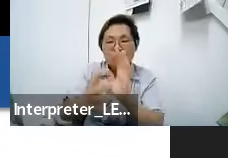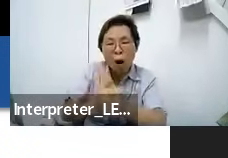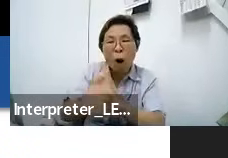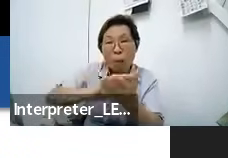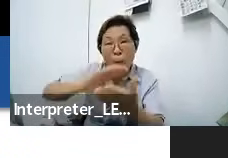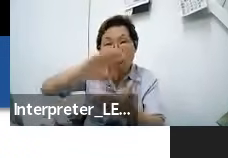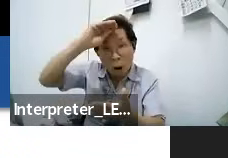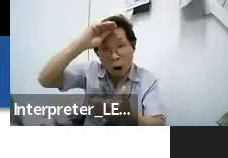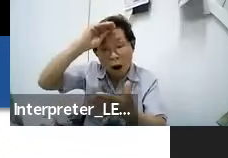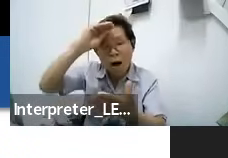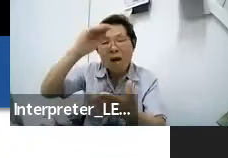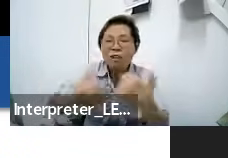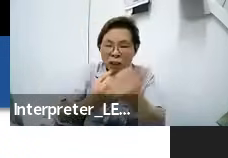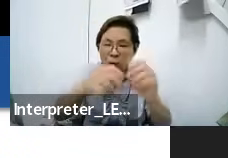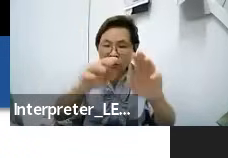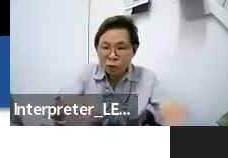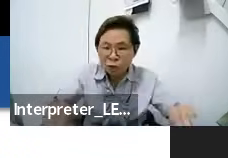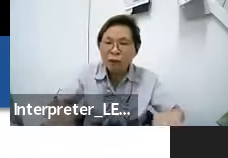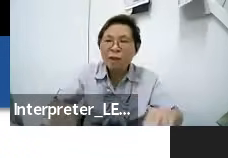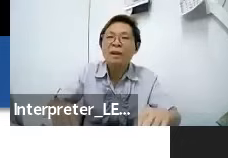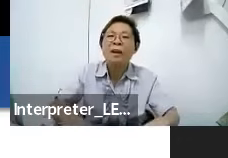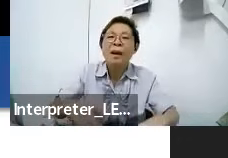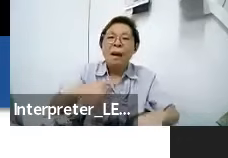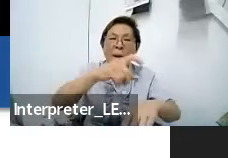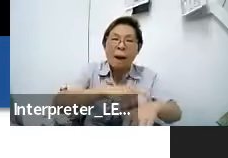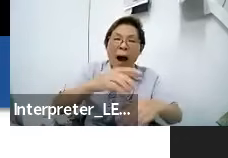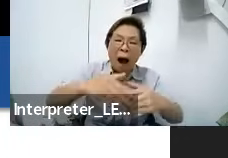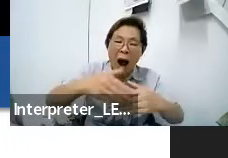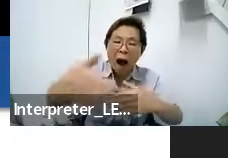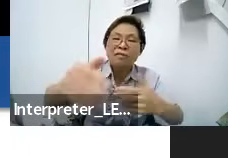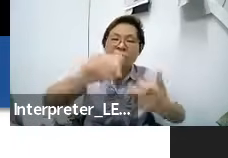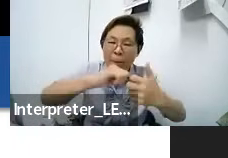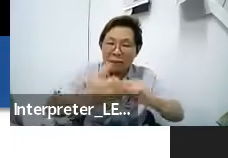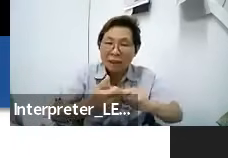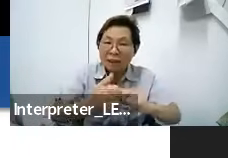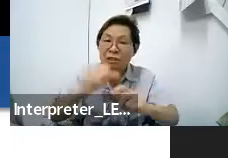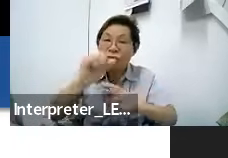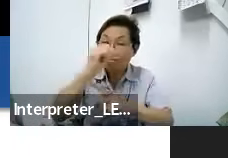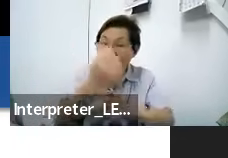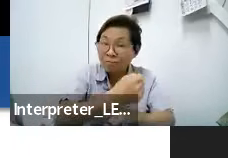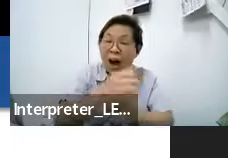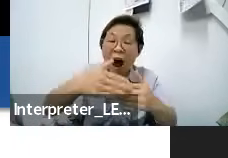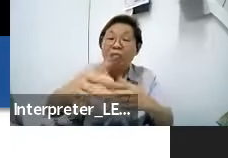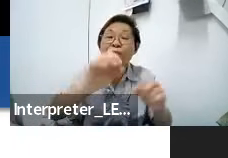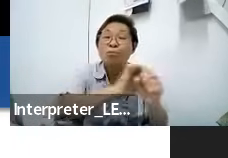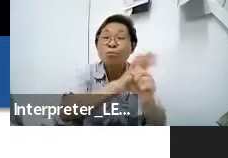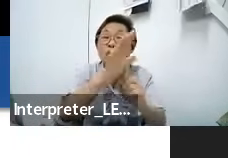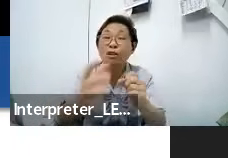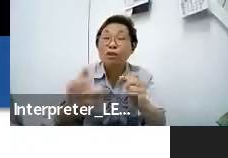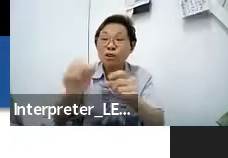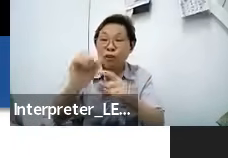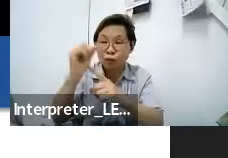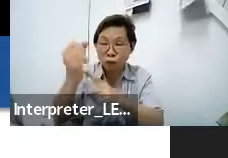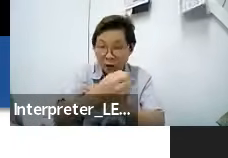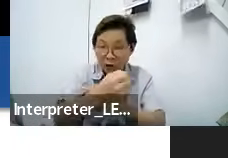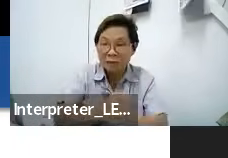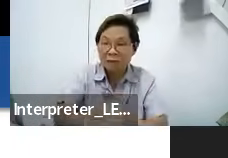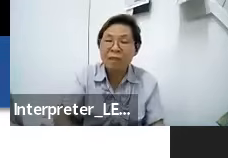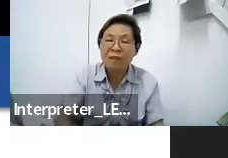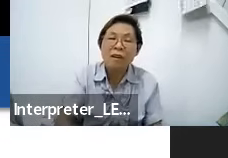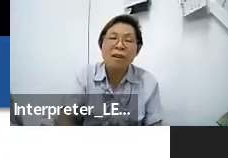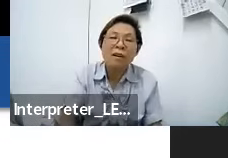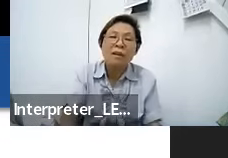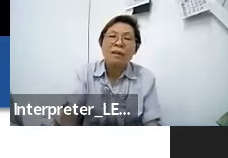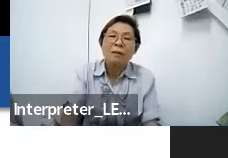children with disabilities during and after crisis situations. So there are currently 4 modules on